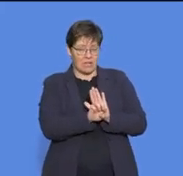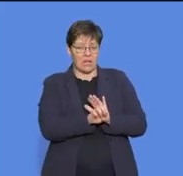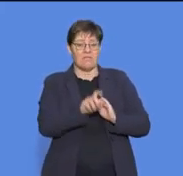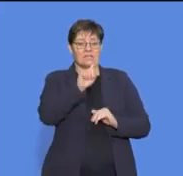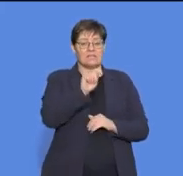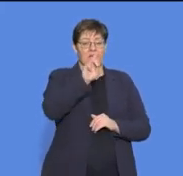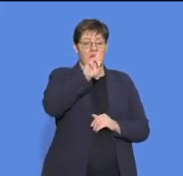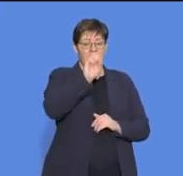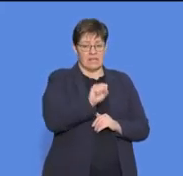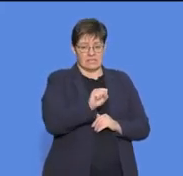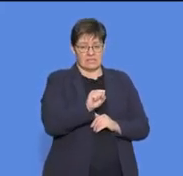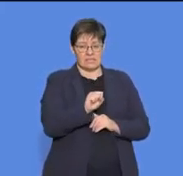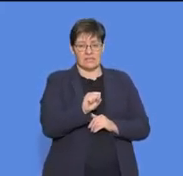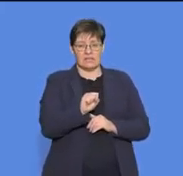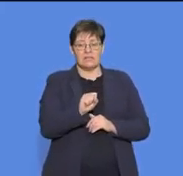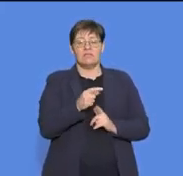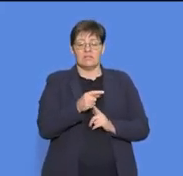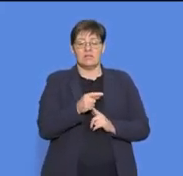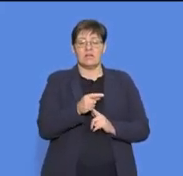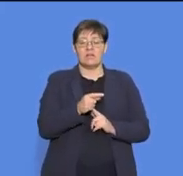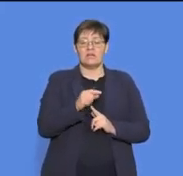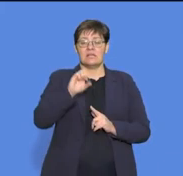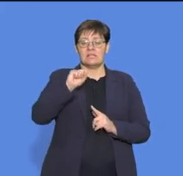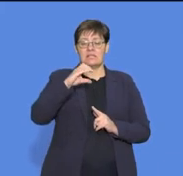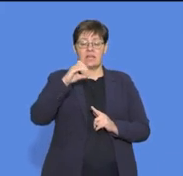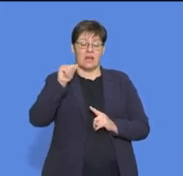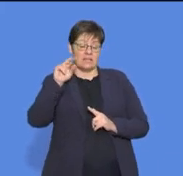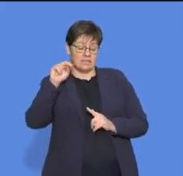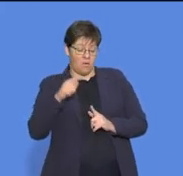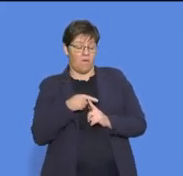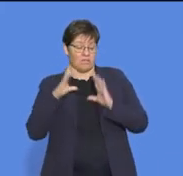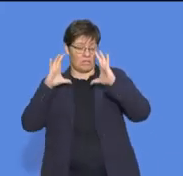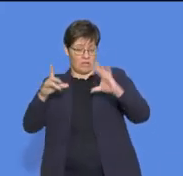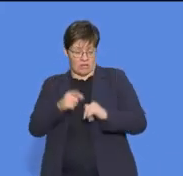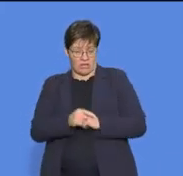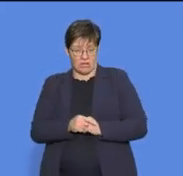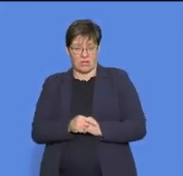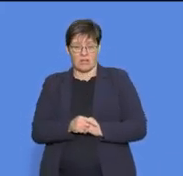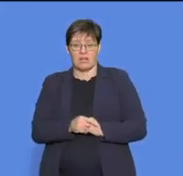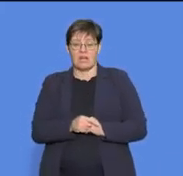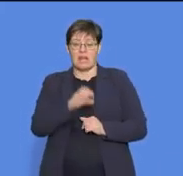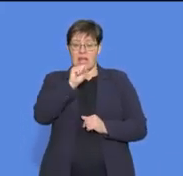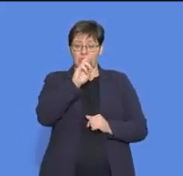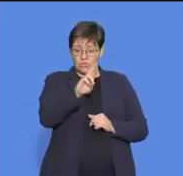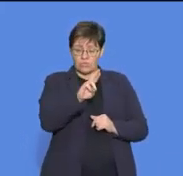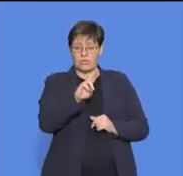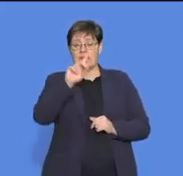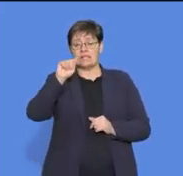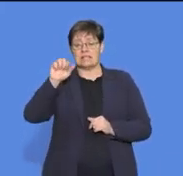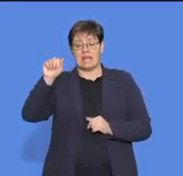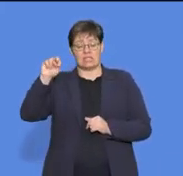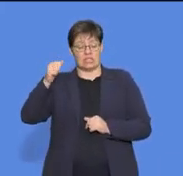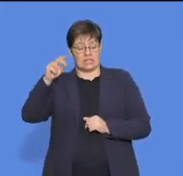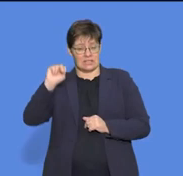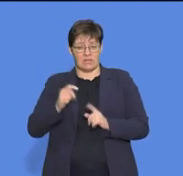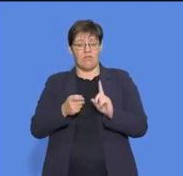In this example, they gave us that TRS is a secant of the circle and SU is a tangent at